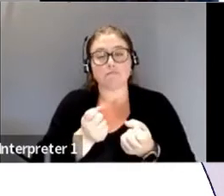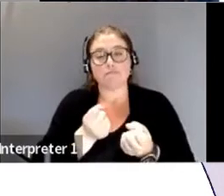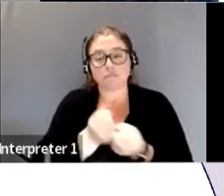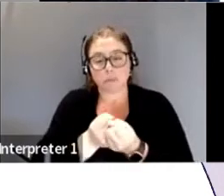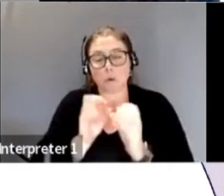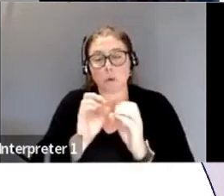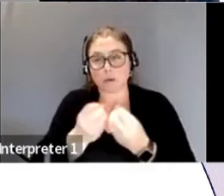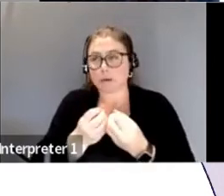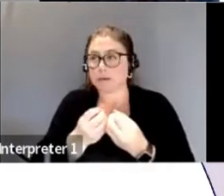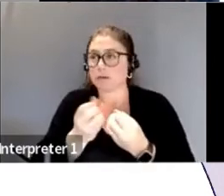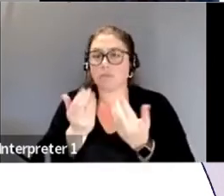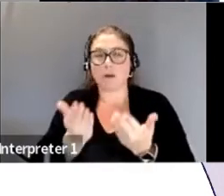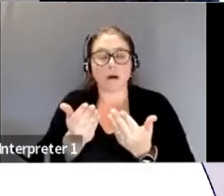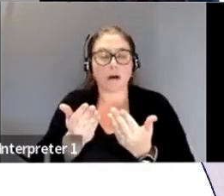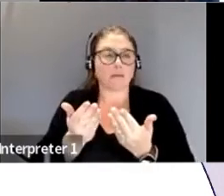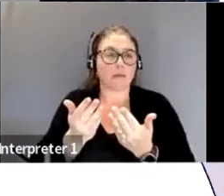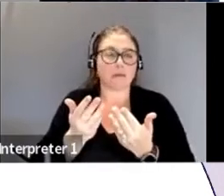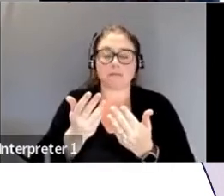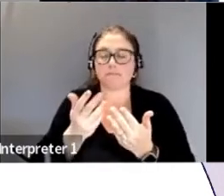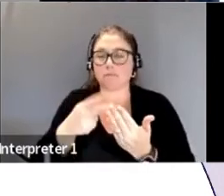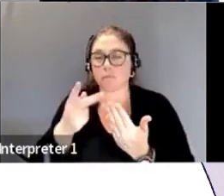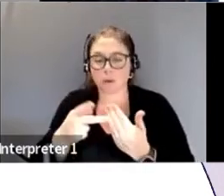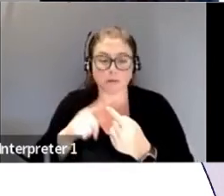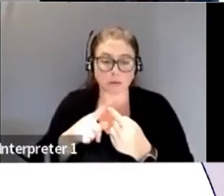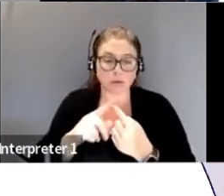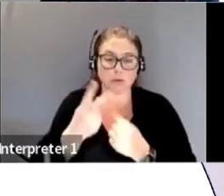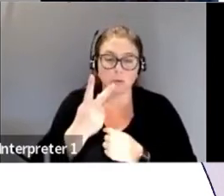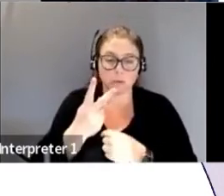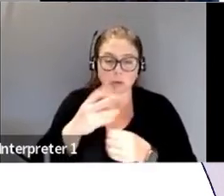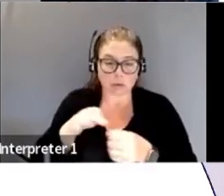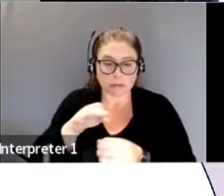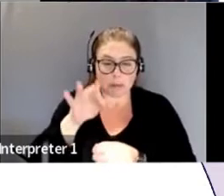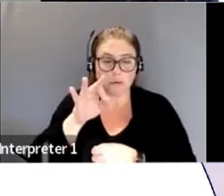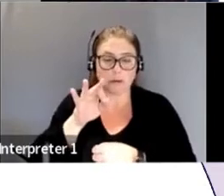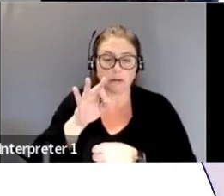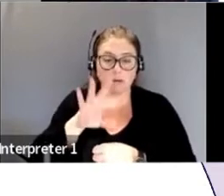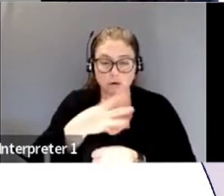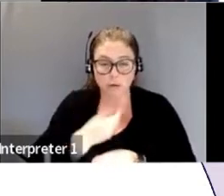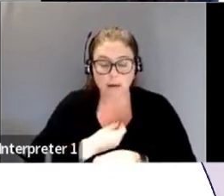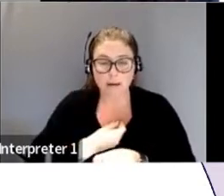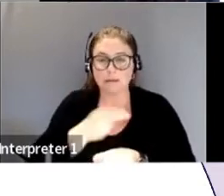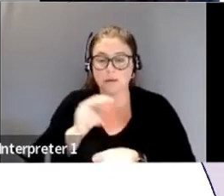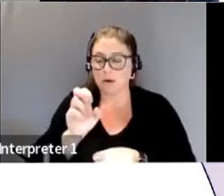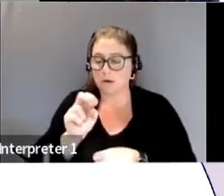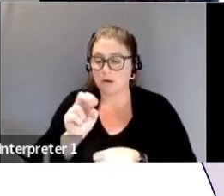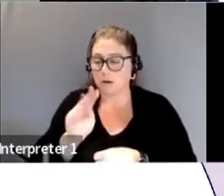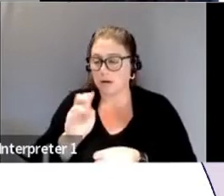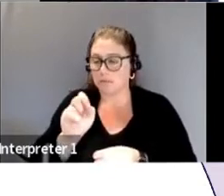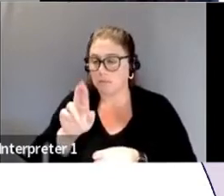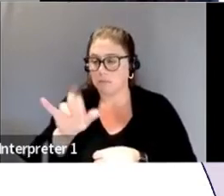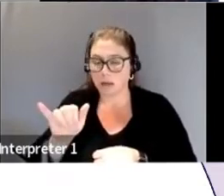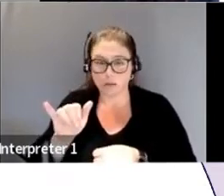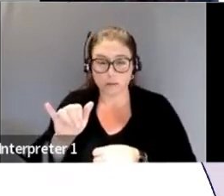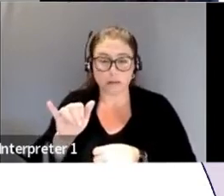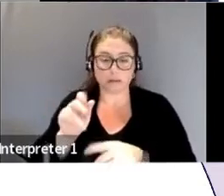programs for women, two-spirit, trans, and non-binary people in a couple of different areas. So that would be for self-employed and